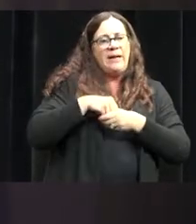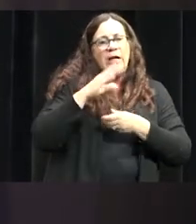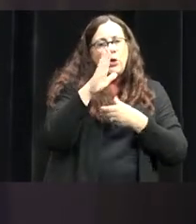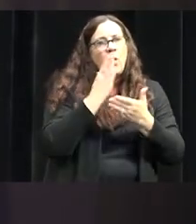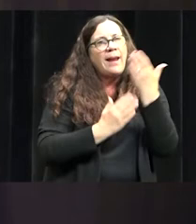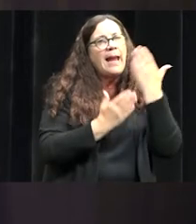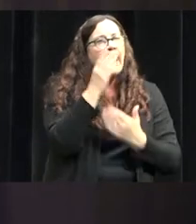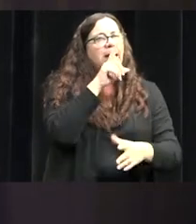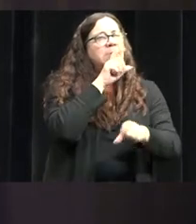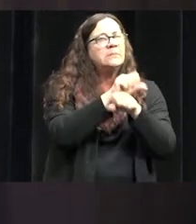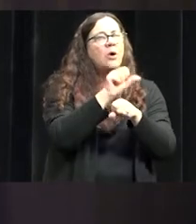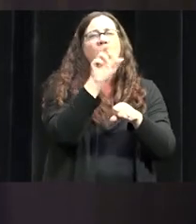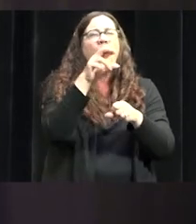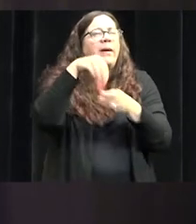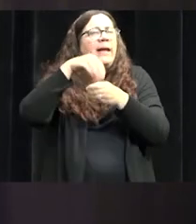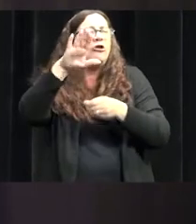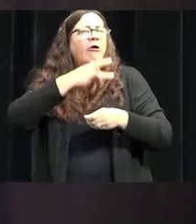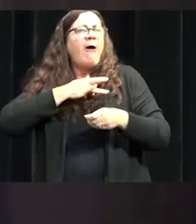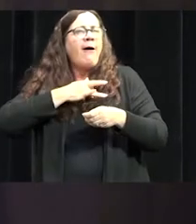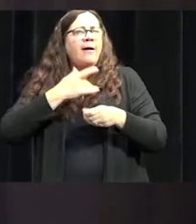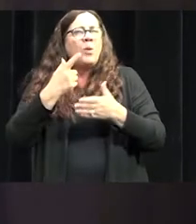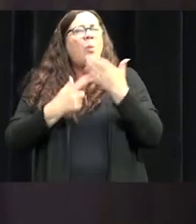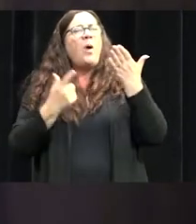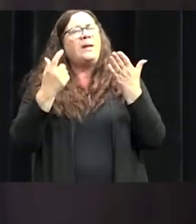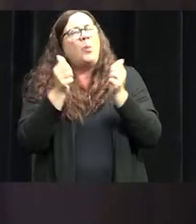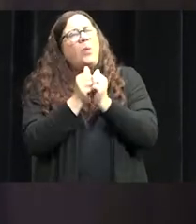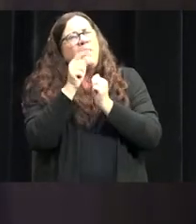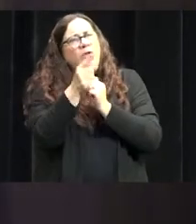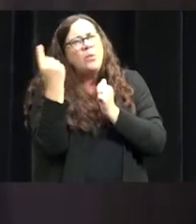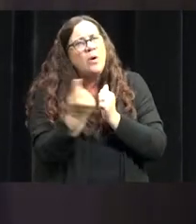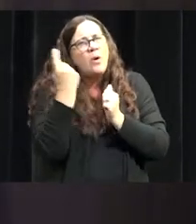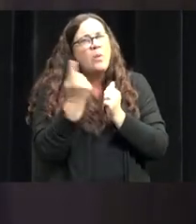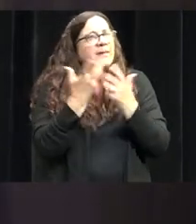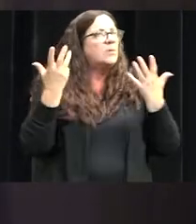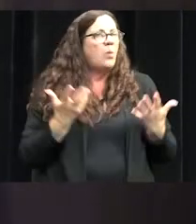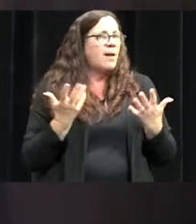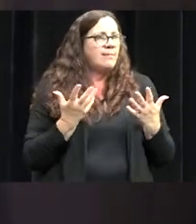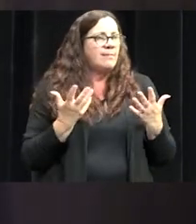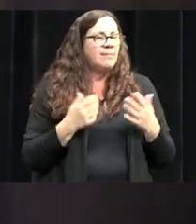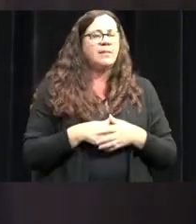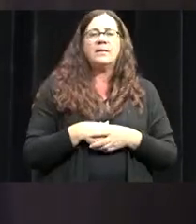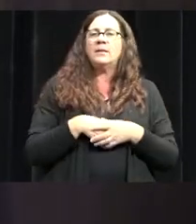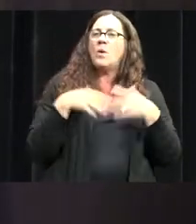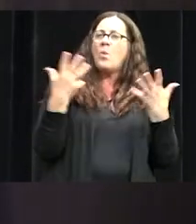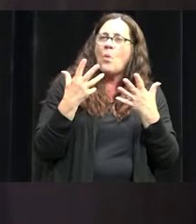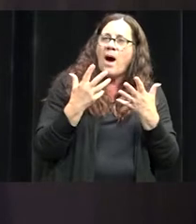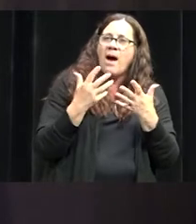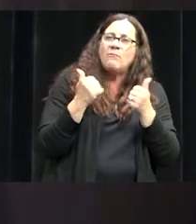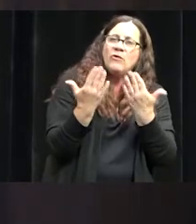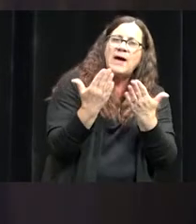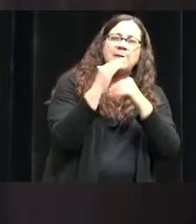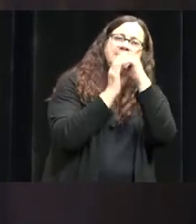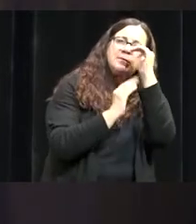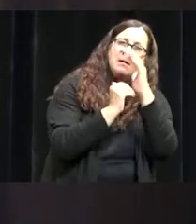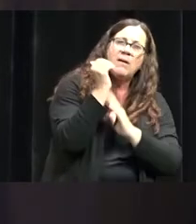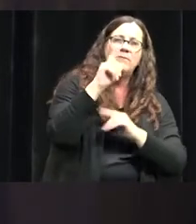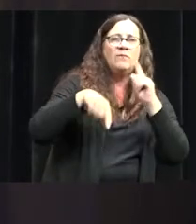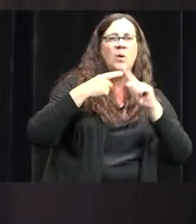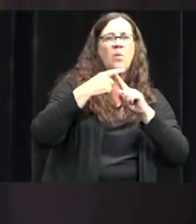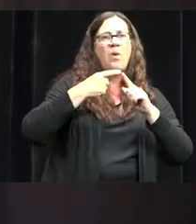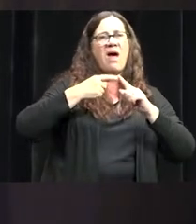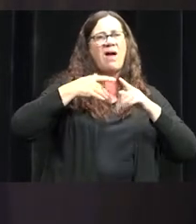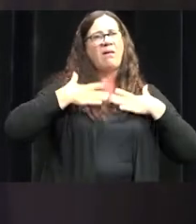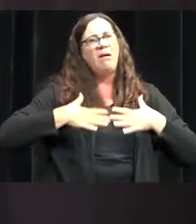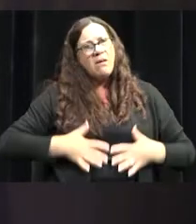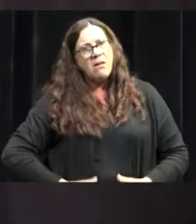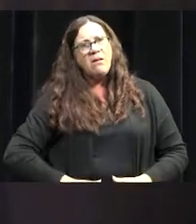wherever you go what gives you comfort in the darkest of moments find that and i assure